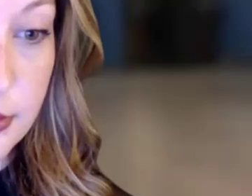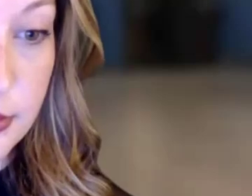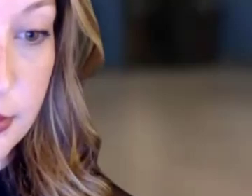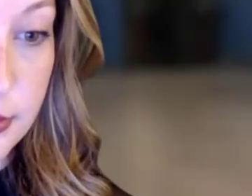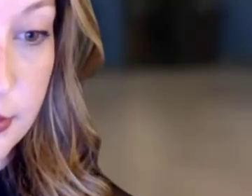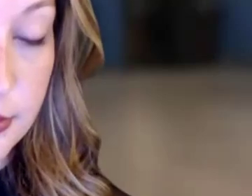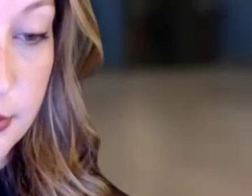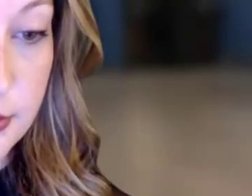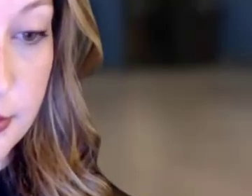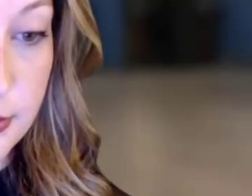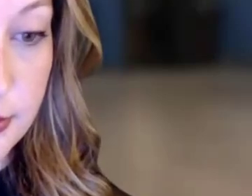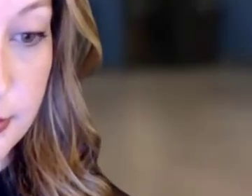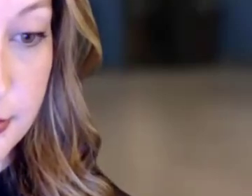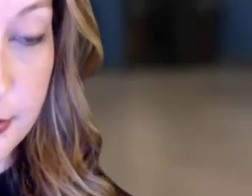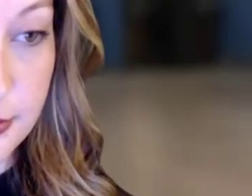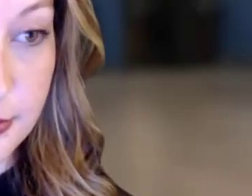Thanks, Kenzie.